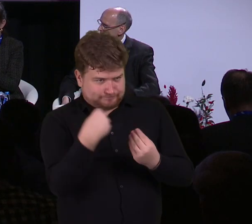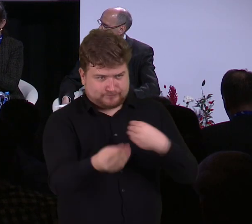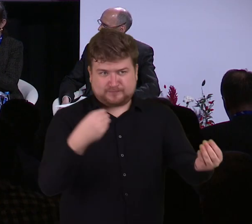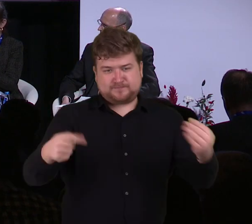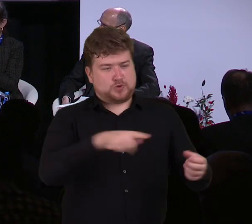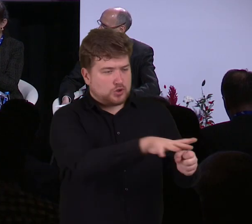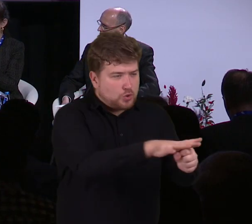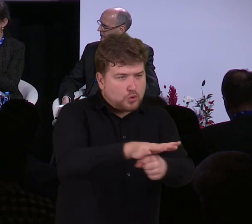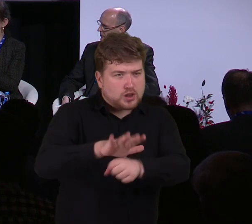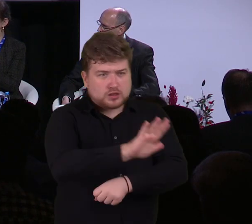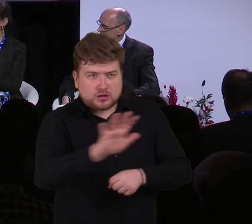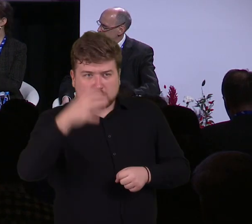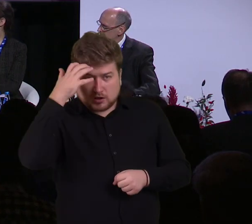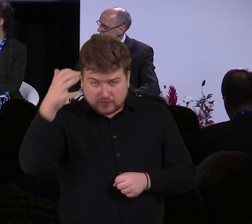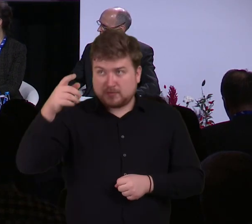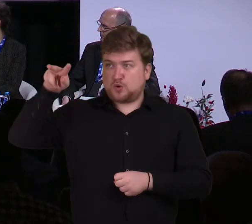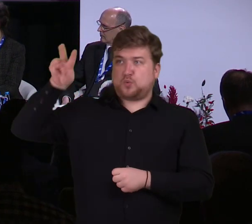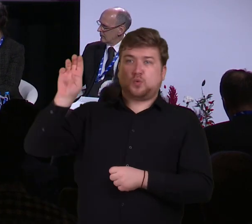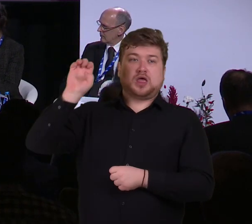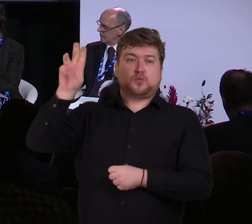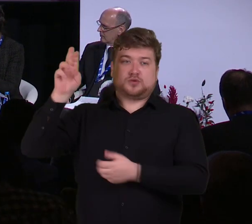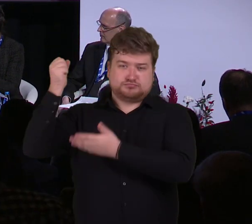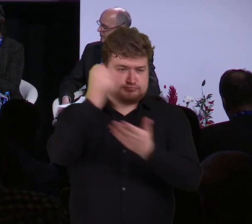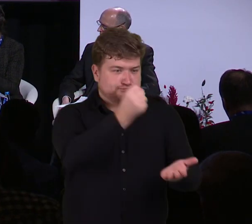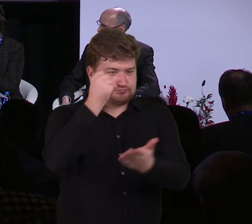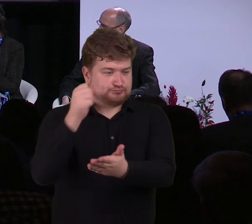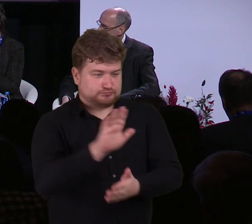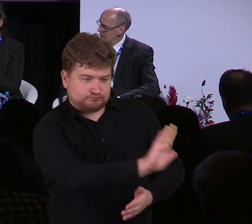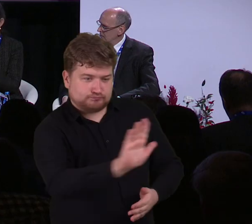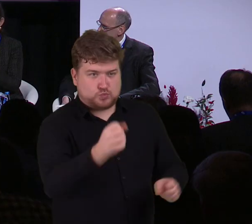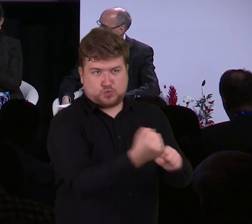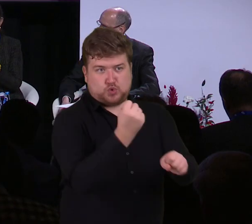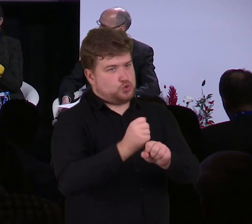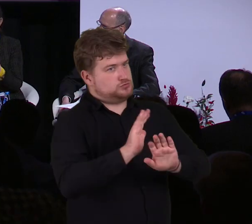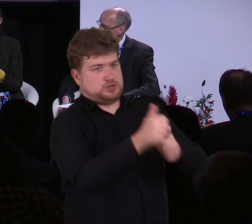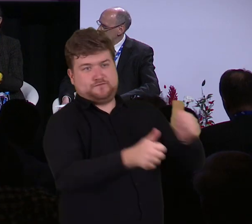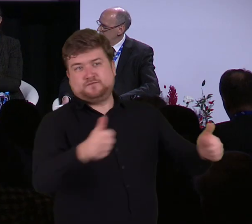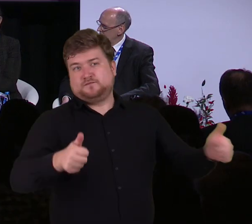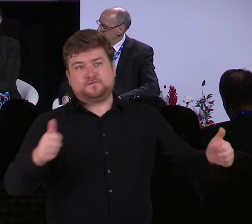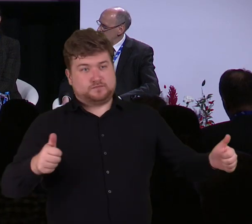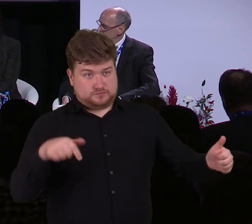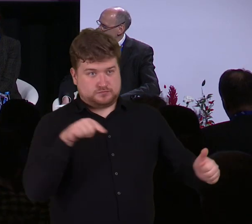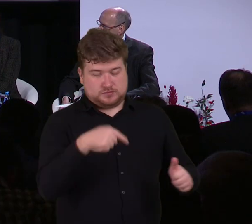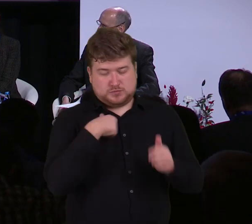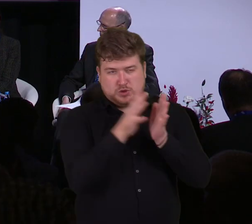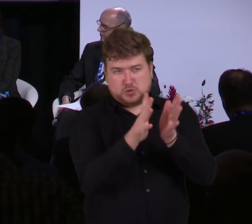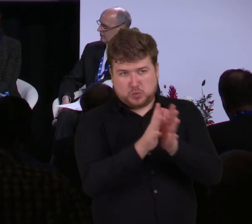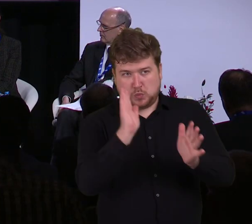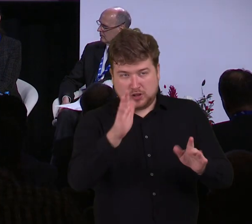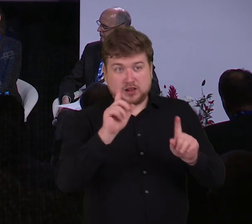this organization of European funds in France, how we did this